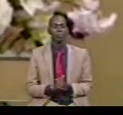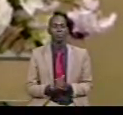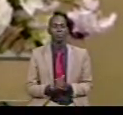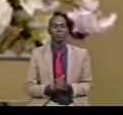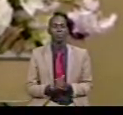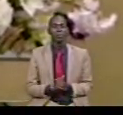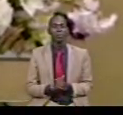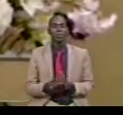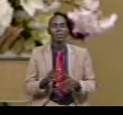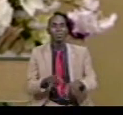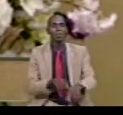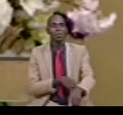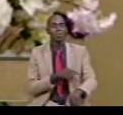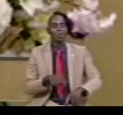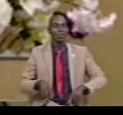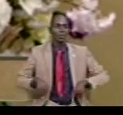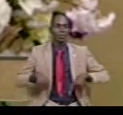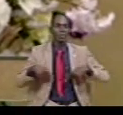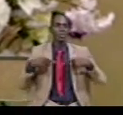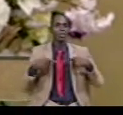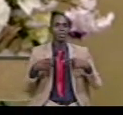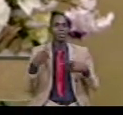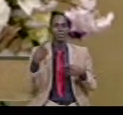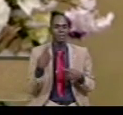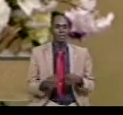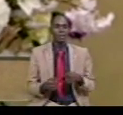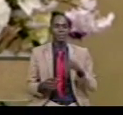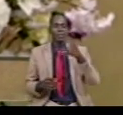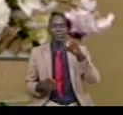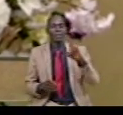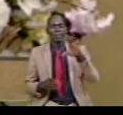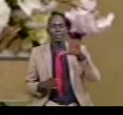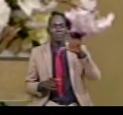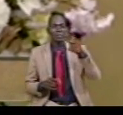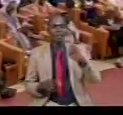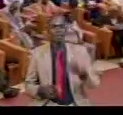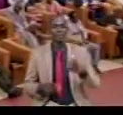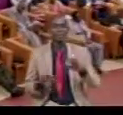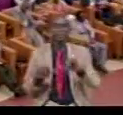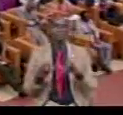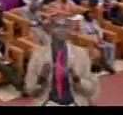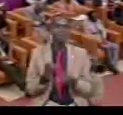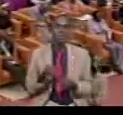I say, long live the Deeper Christian Life Ministry.